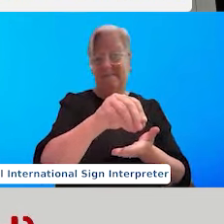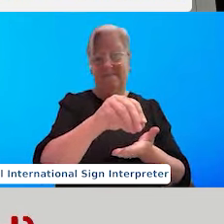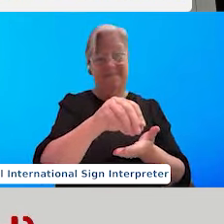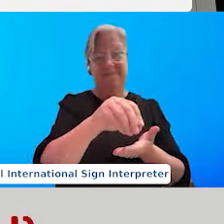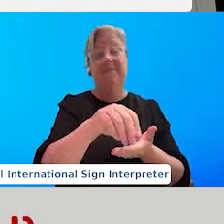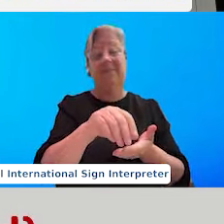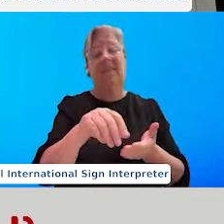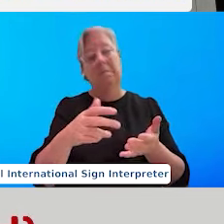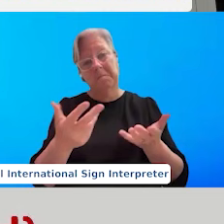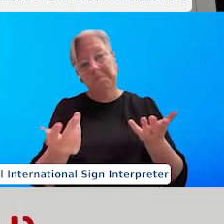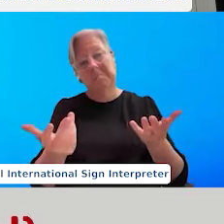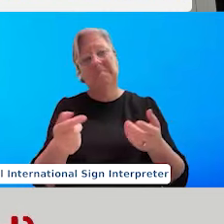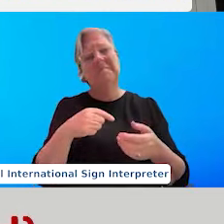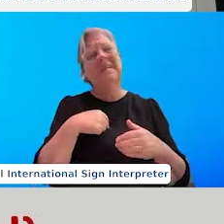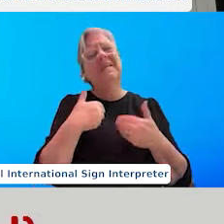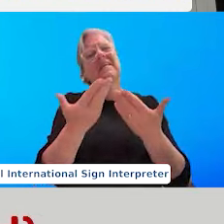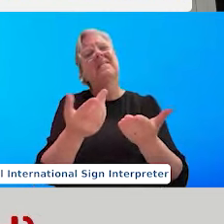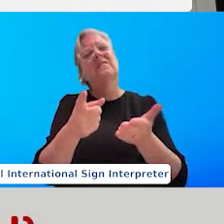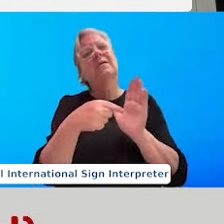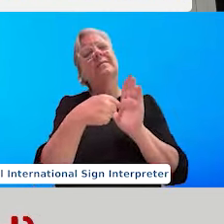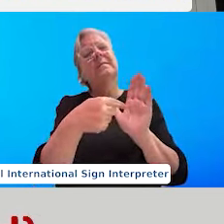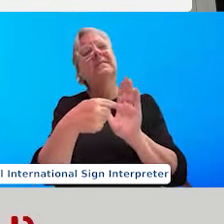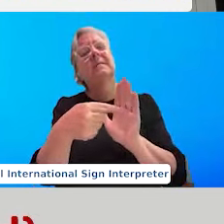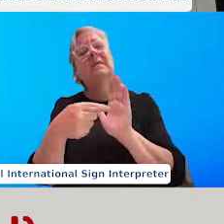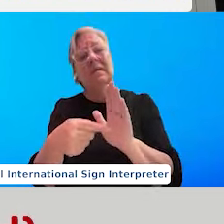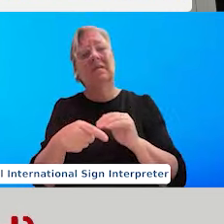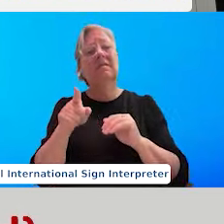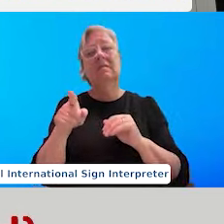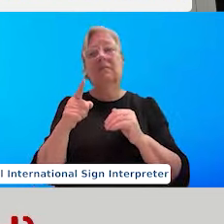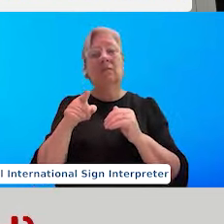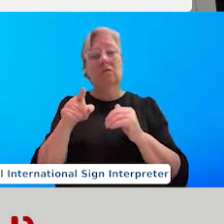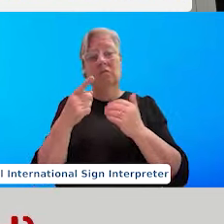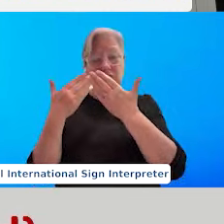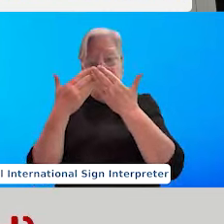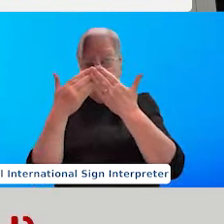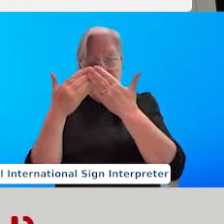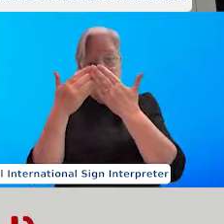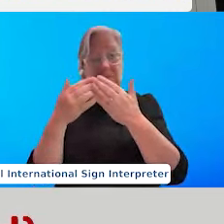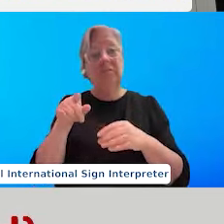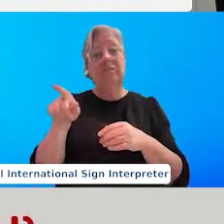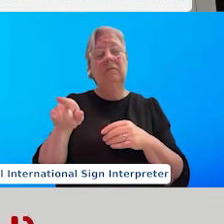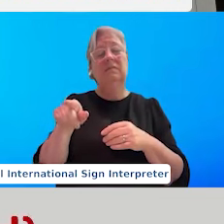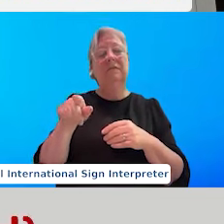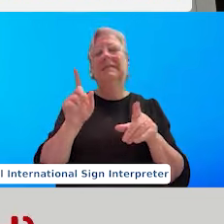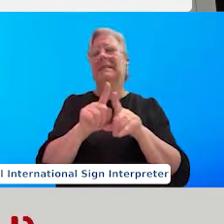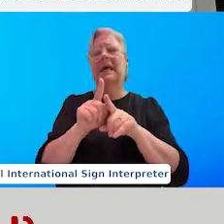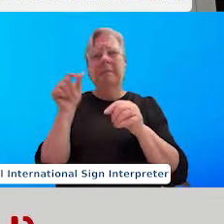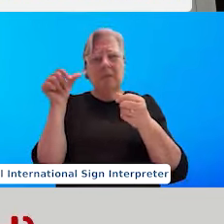And just now I talked about the free tuition, for they can get the first bachelor